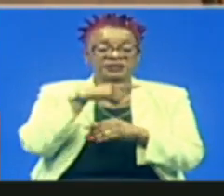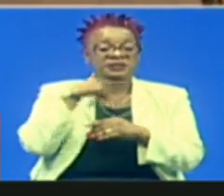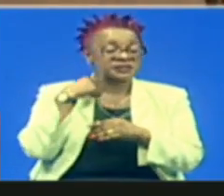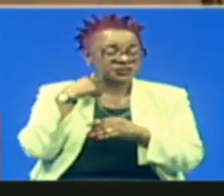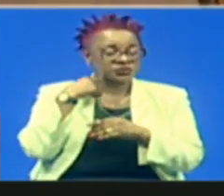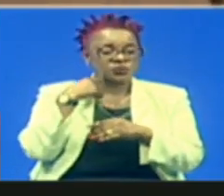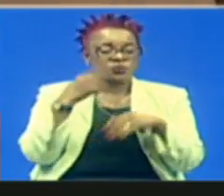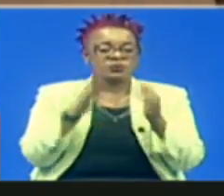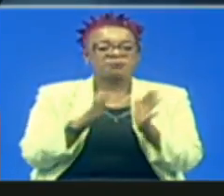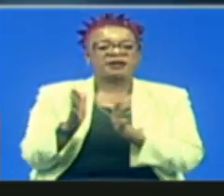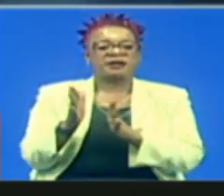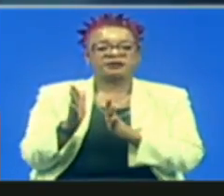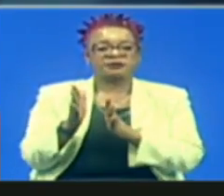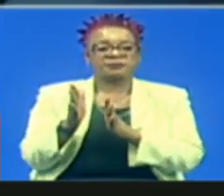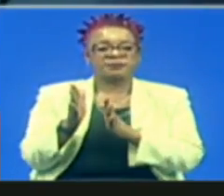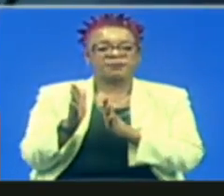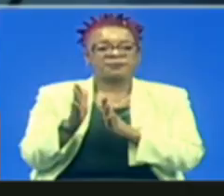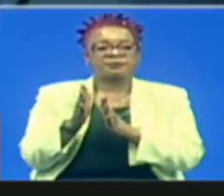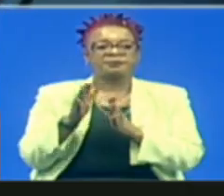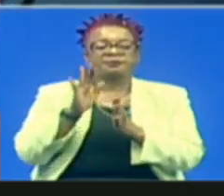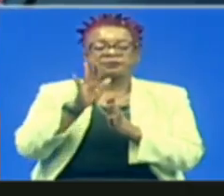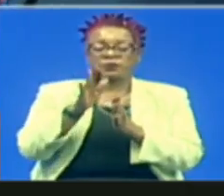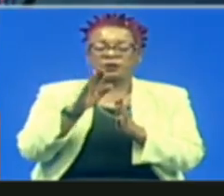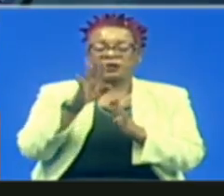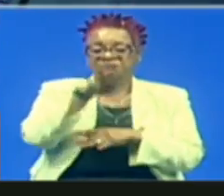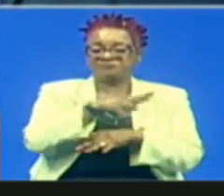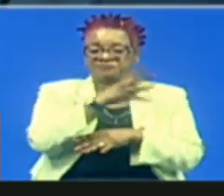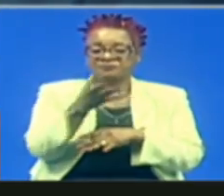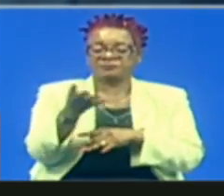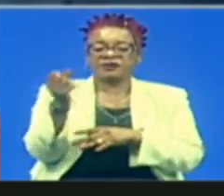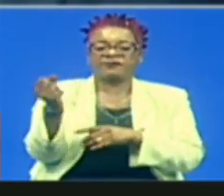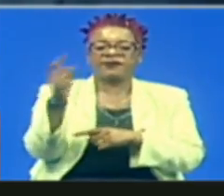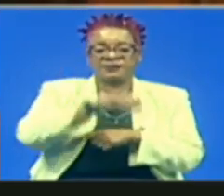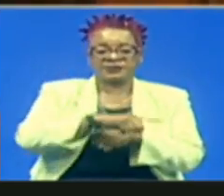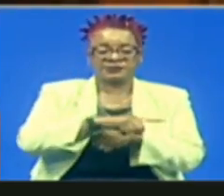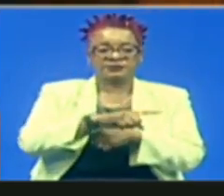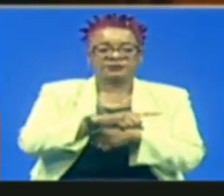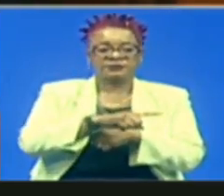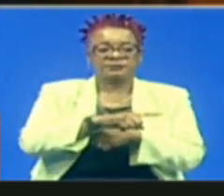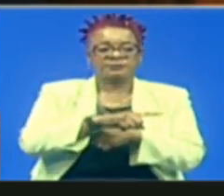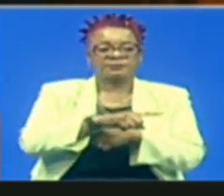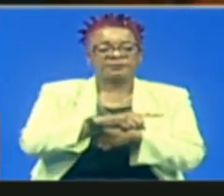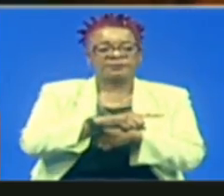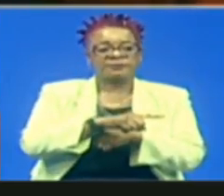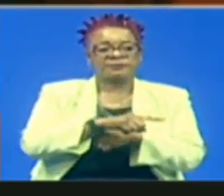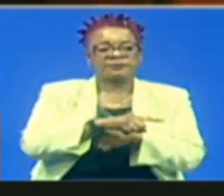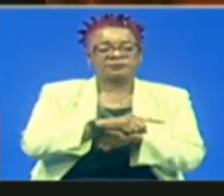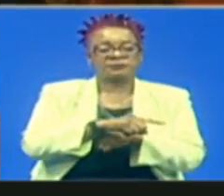was discussed. He will be spending the next 5 days in custody.